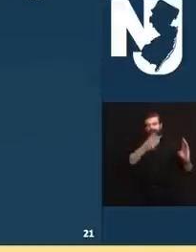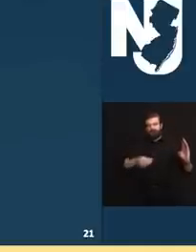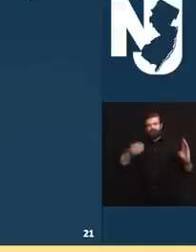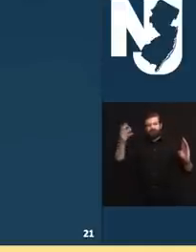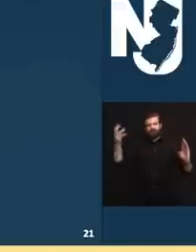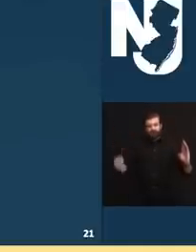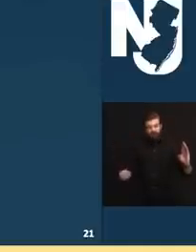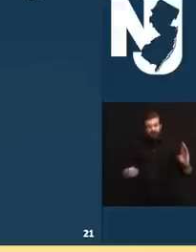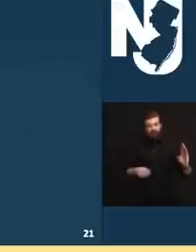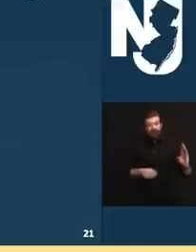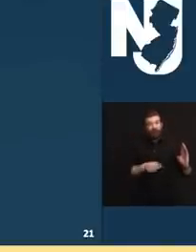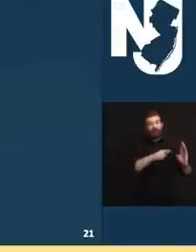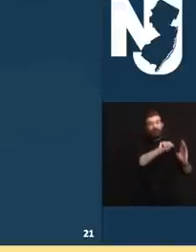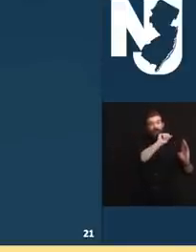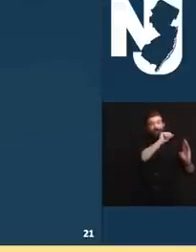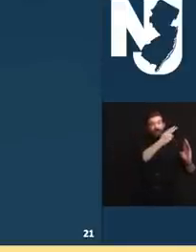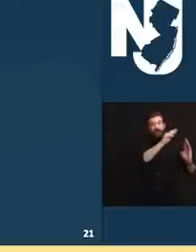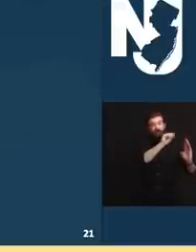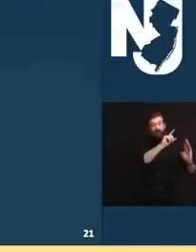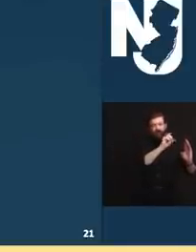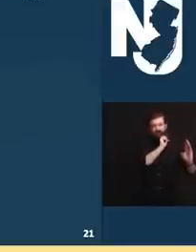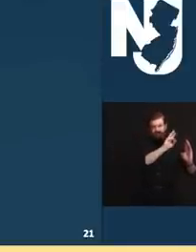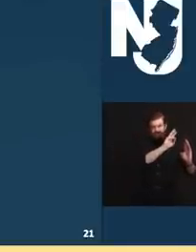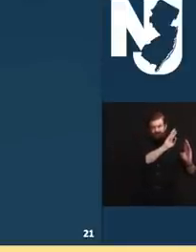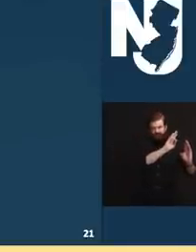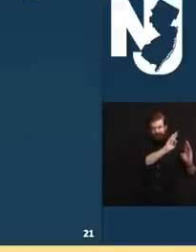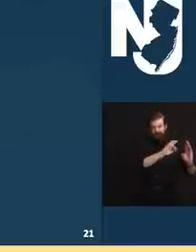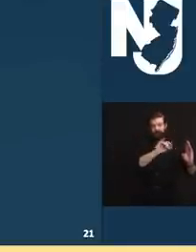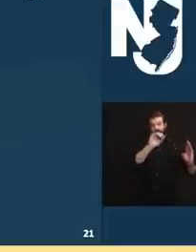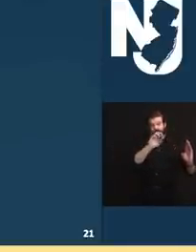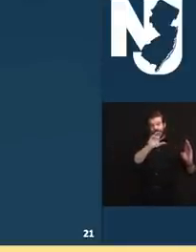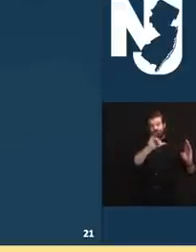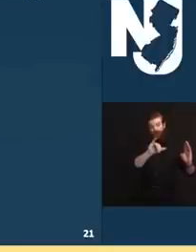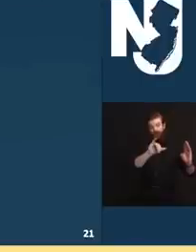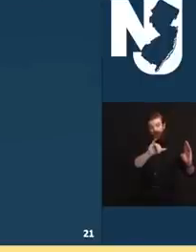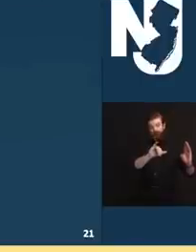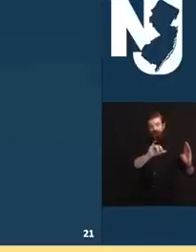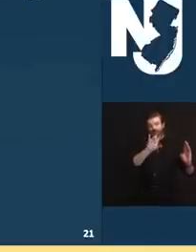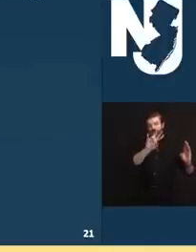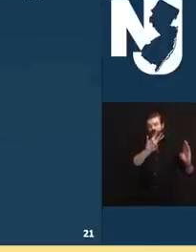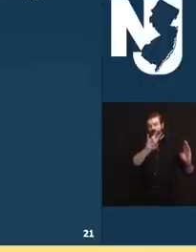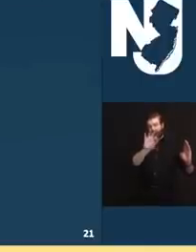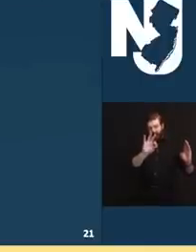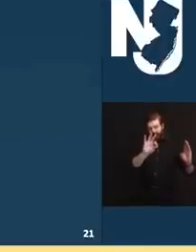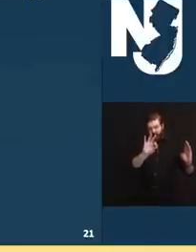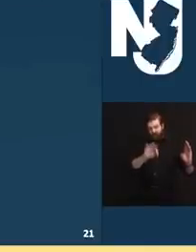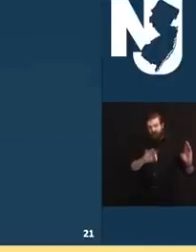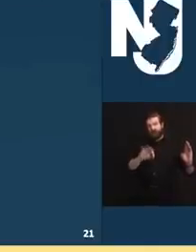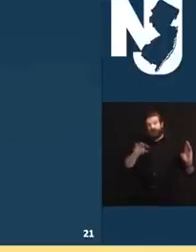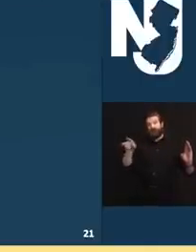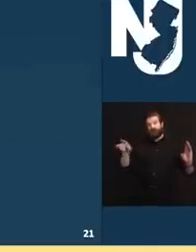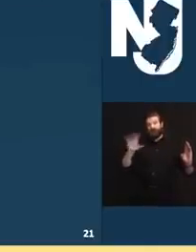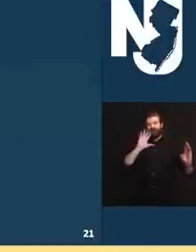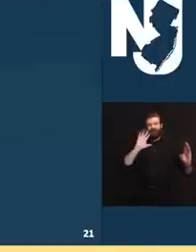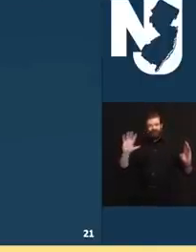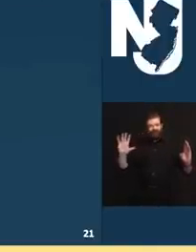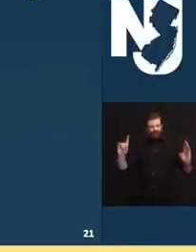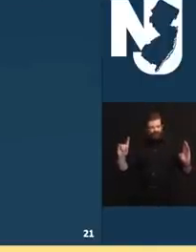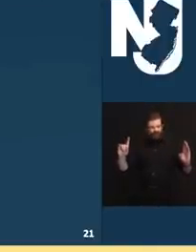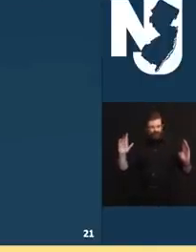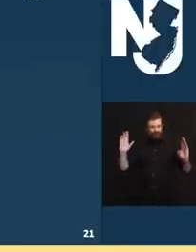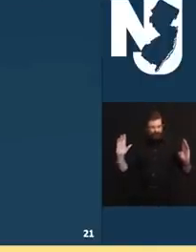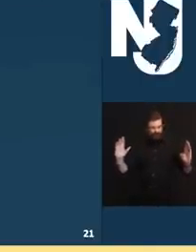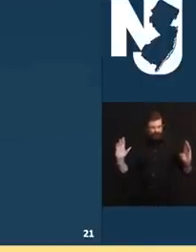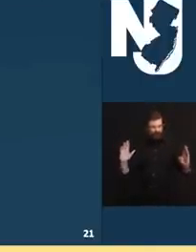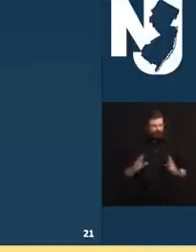Jerry was 79. Altaf was just 51. One family. Together they showed that New Jersey